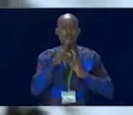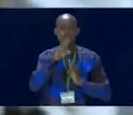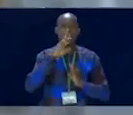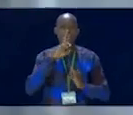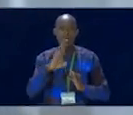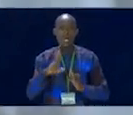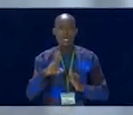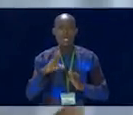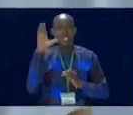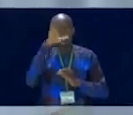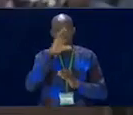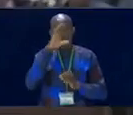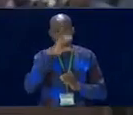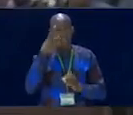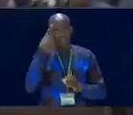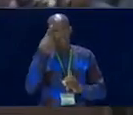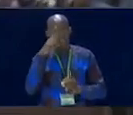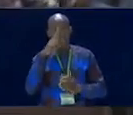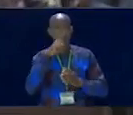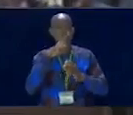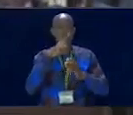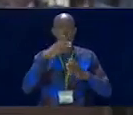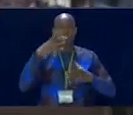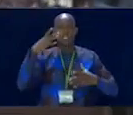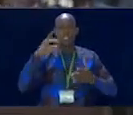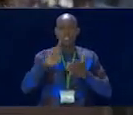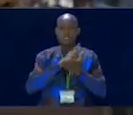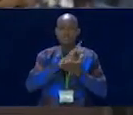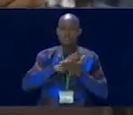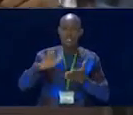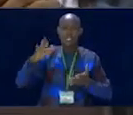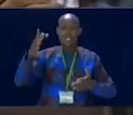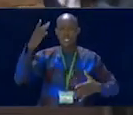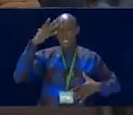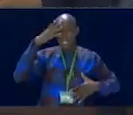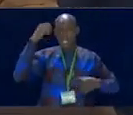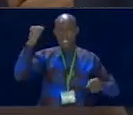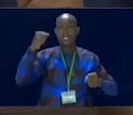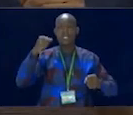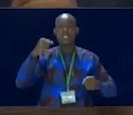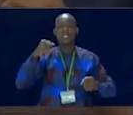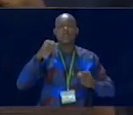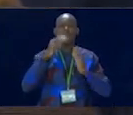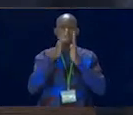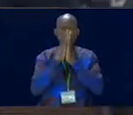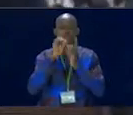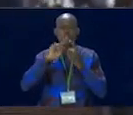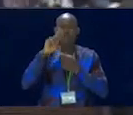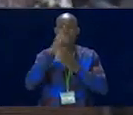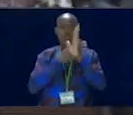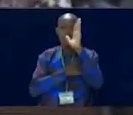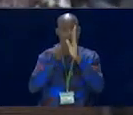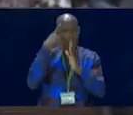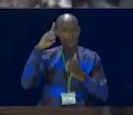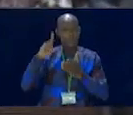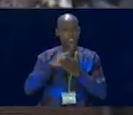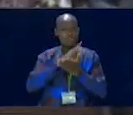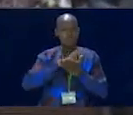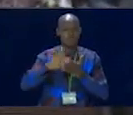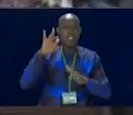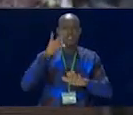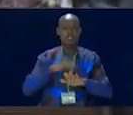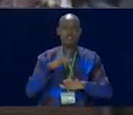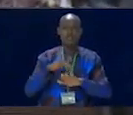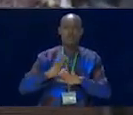divine touch over your health, can you decree that, God, I need a divine touch? Our God is good. Our God